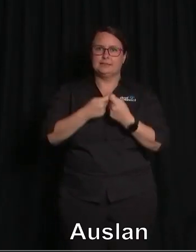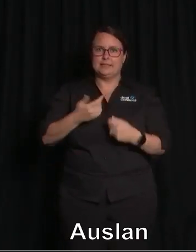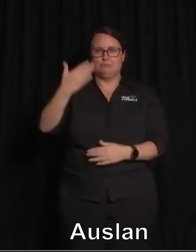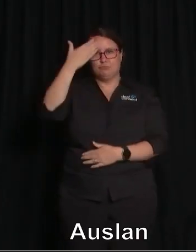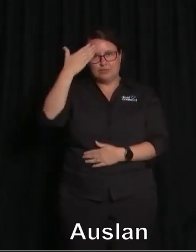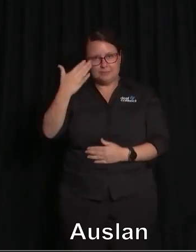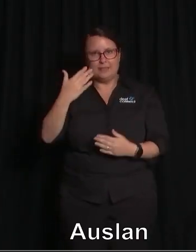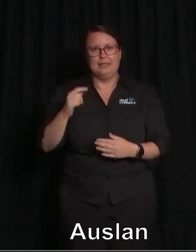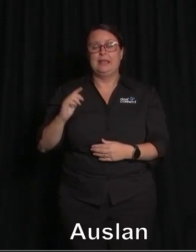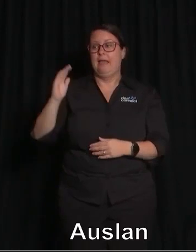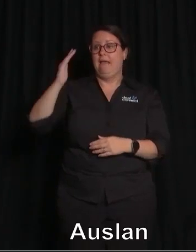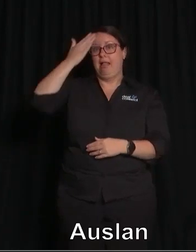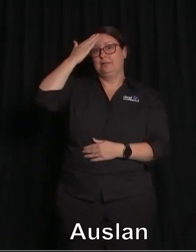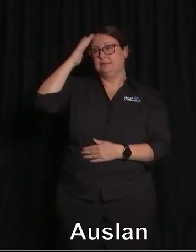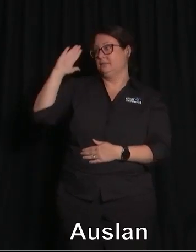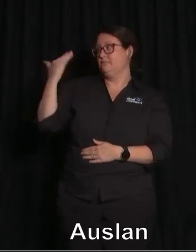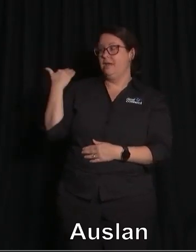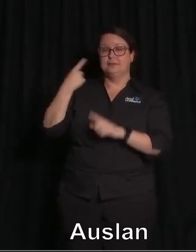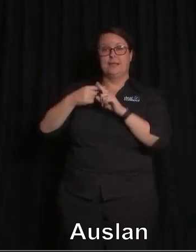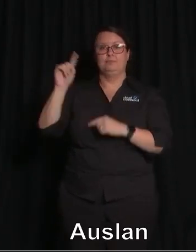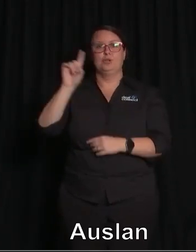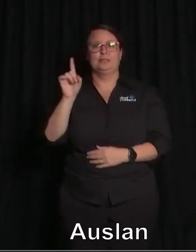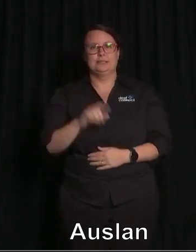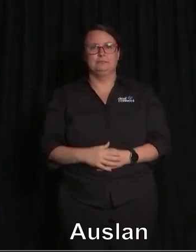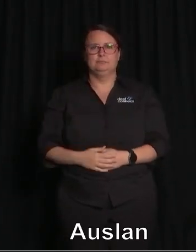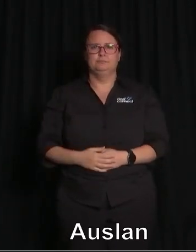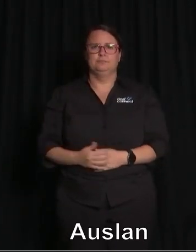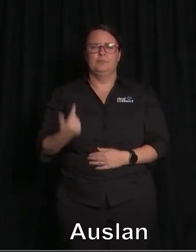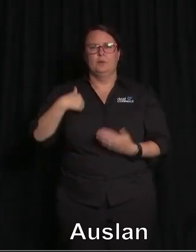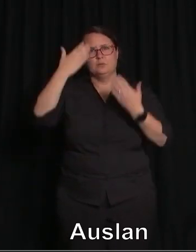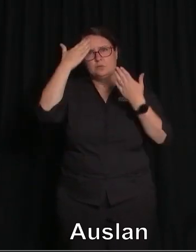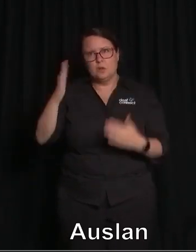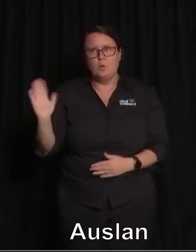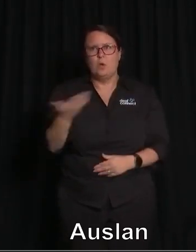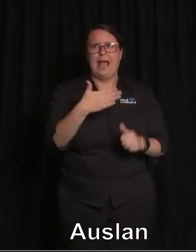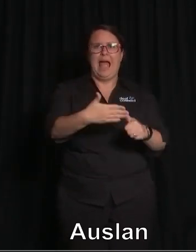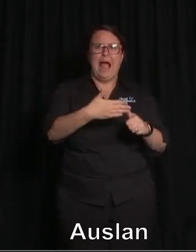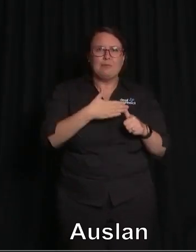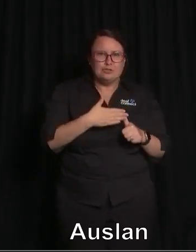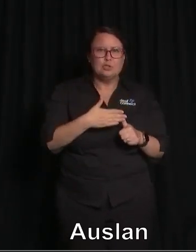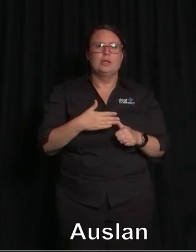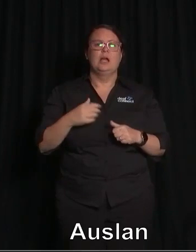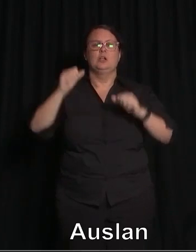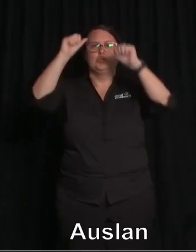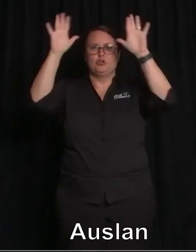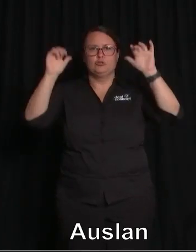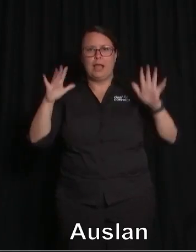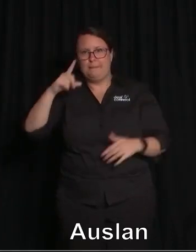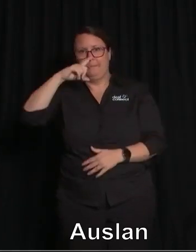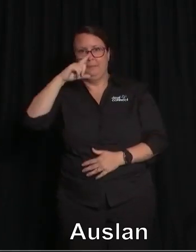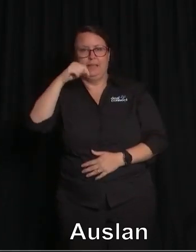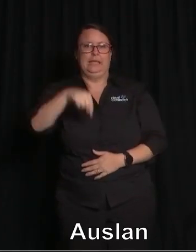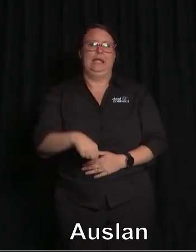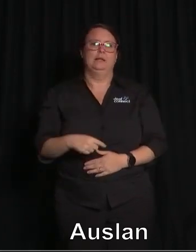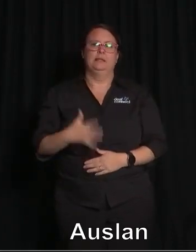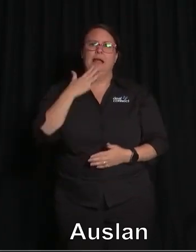elders, both past and present. I also extend that respect to all Aboriginal, Torres, Strait, Islander peoples here with us